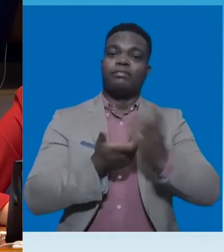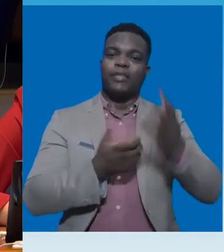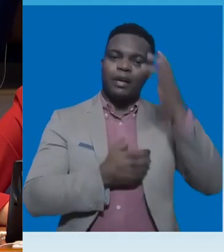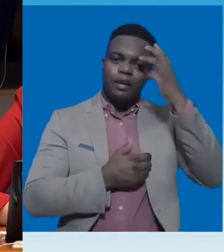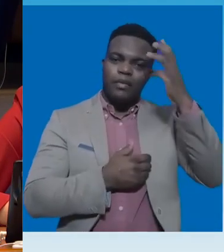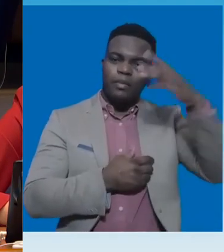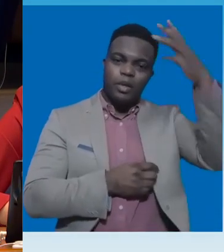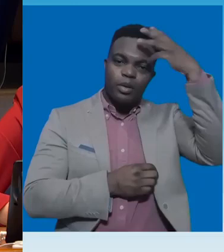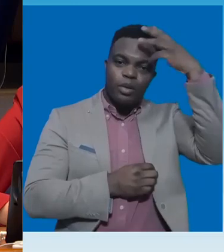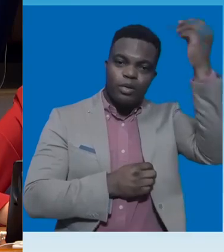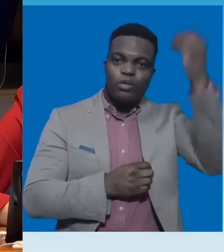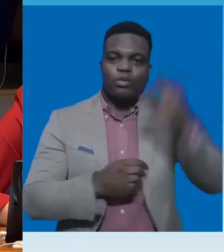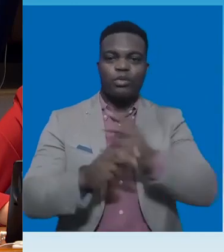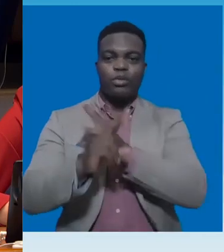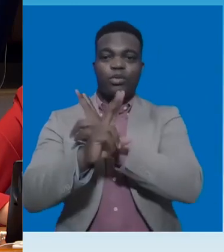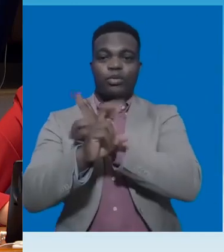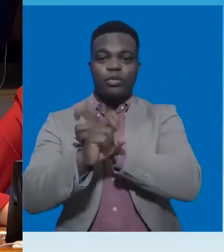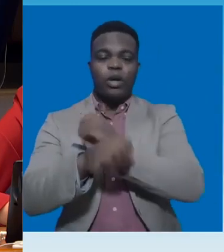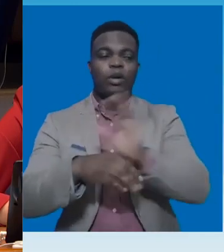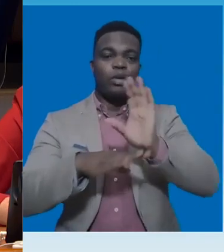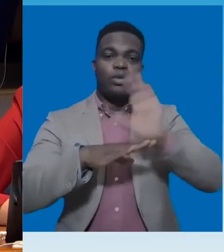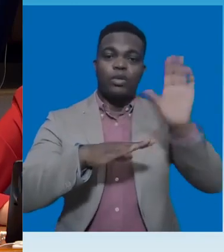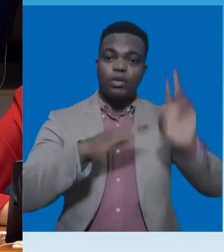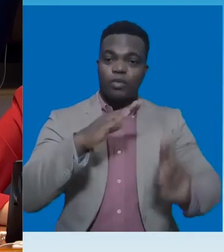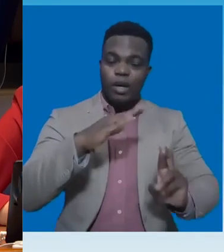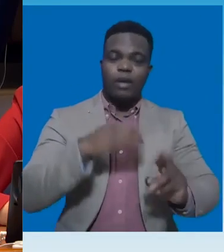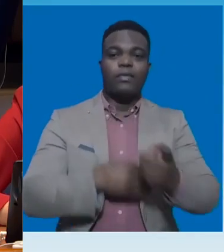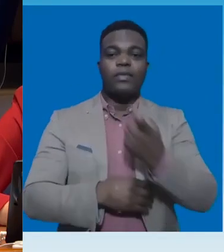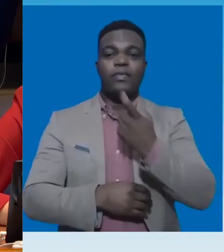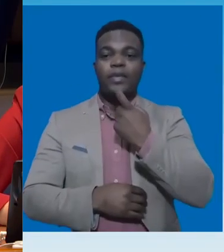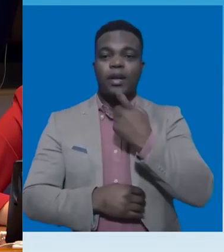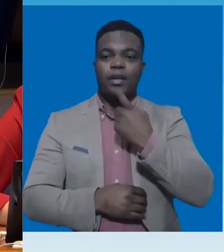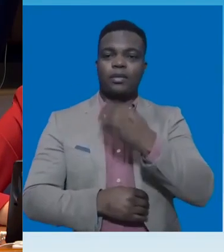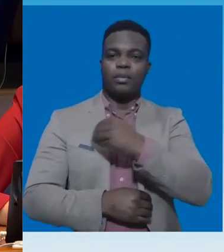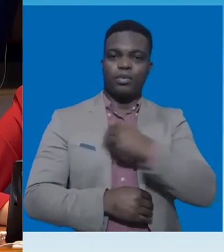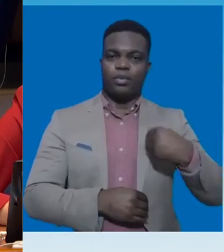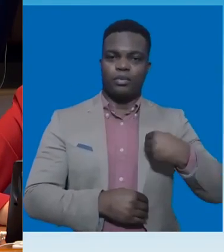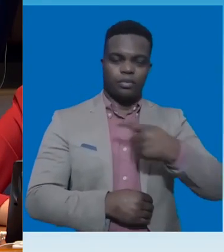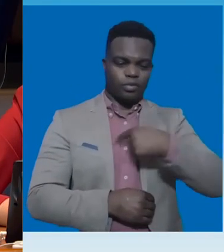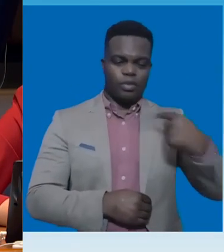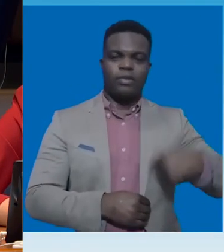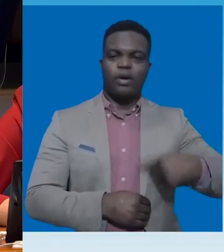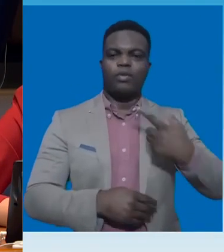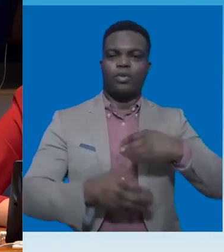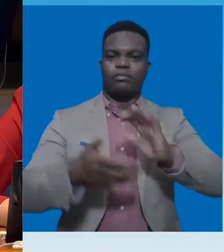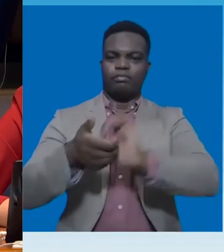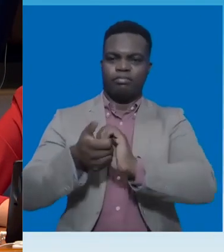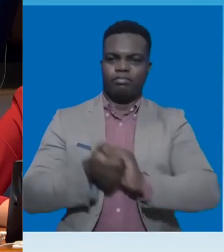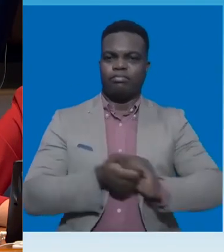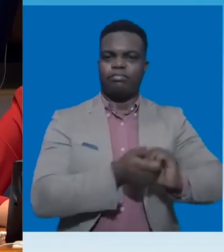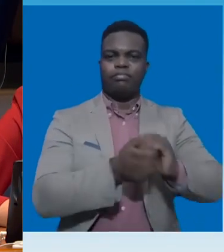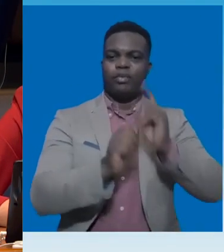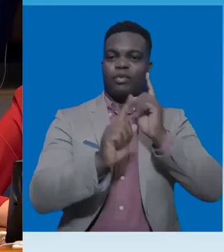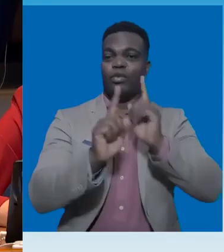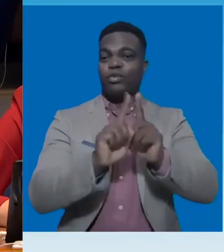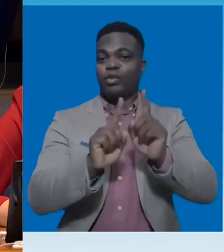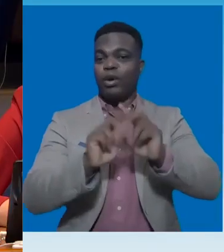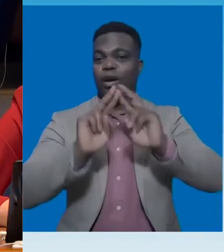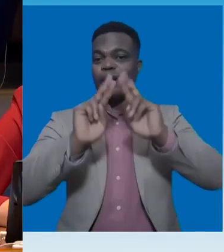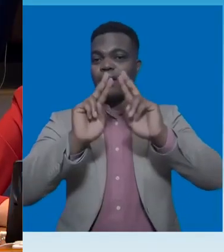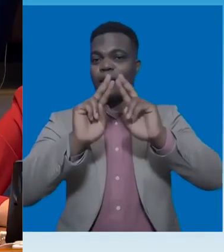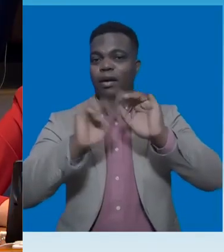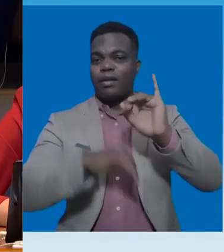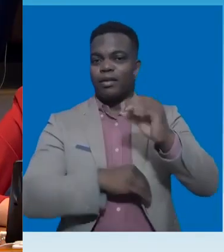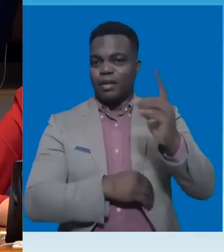China, as well as the International Disability Alliance in making this side event possible. Today's event reaffirms what